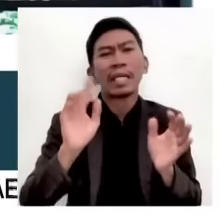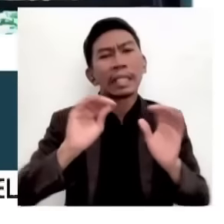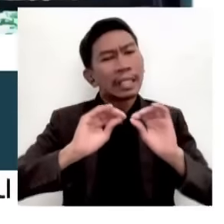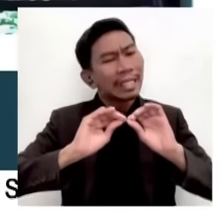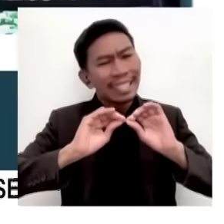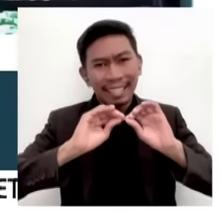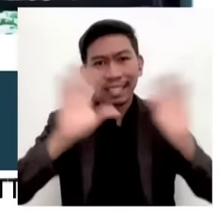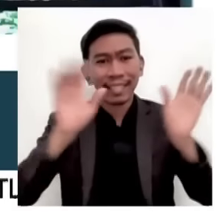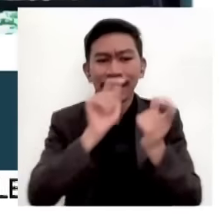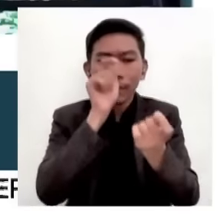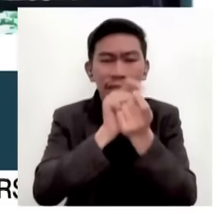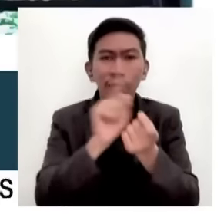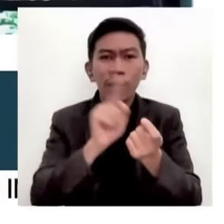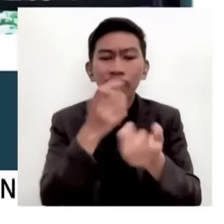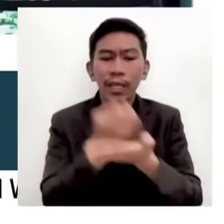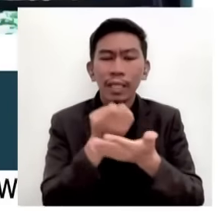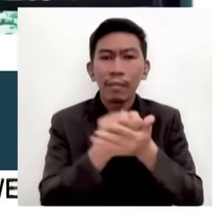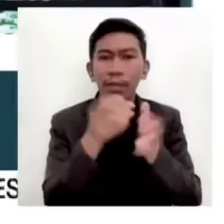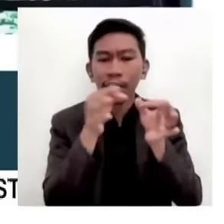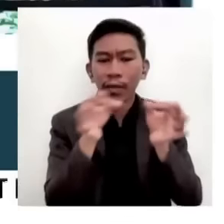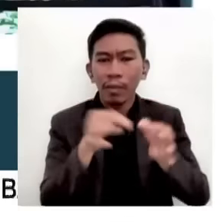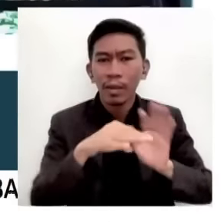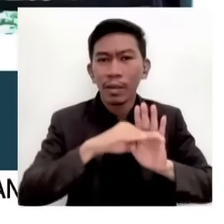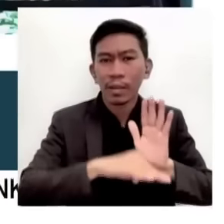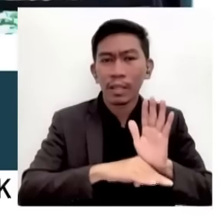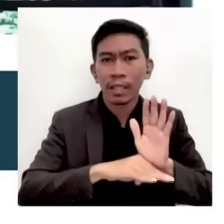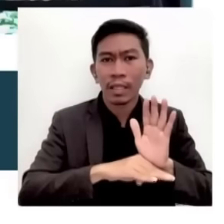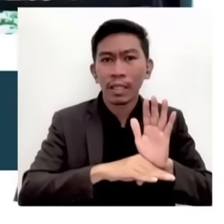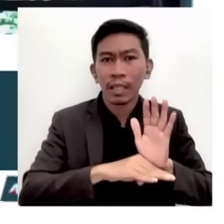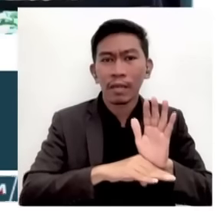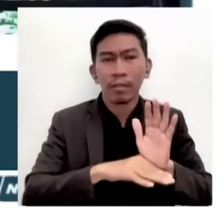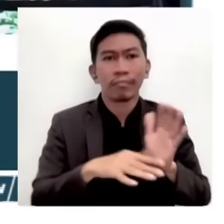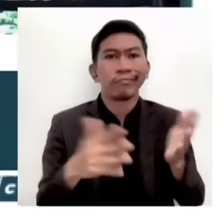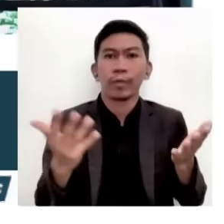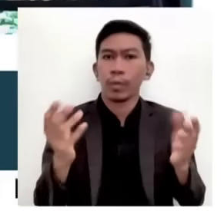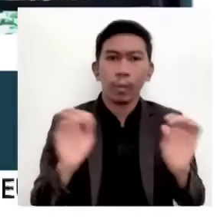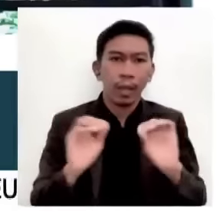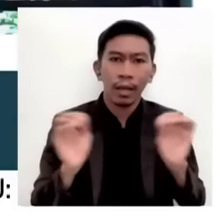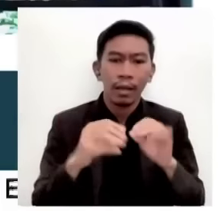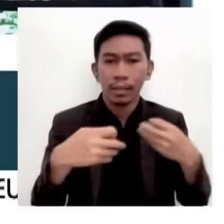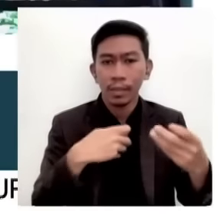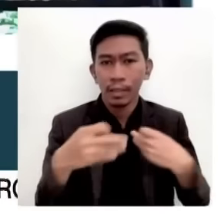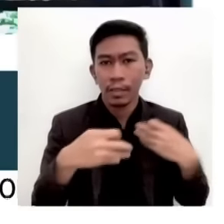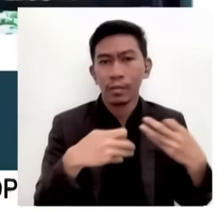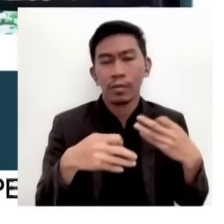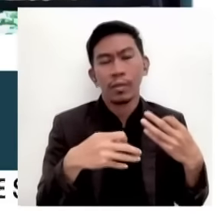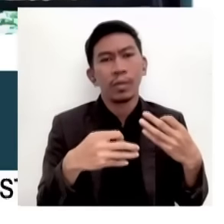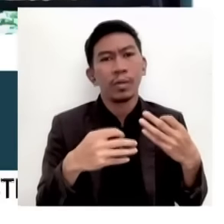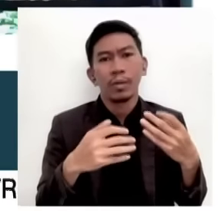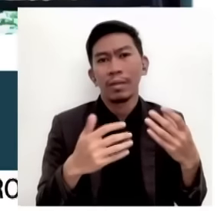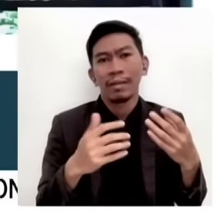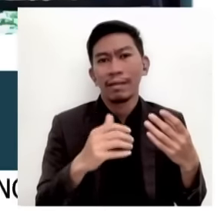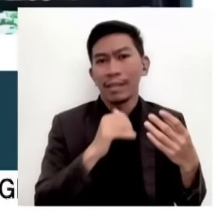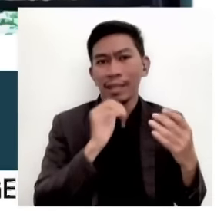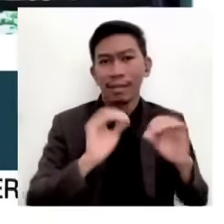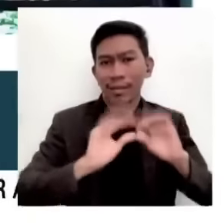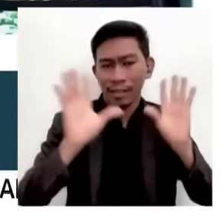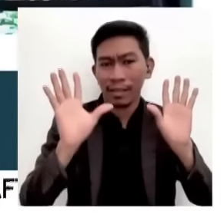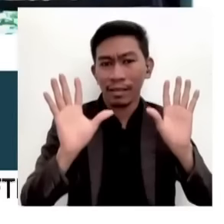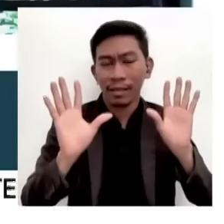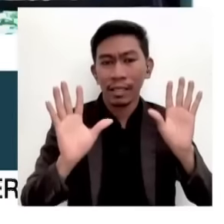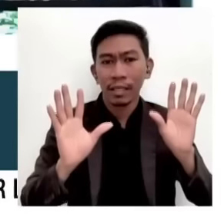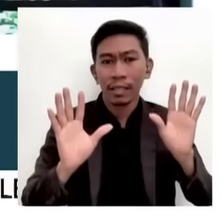provisions. How are you going to phrase it? Walang paliwanag, walang explanation. Wala pong